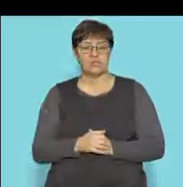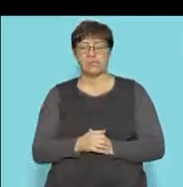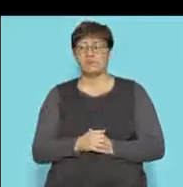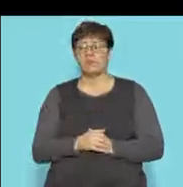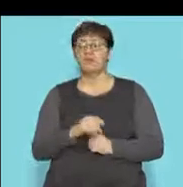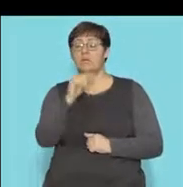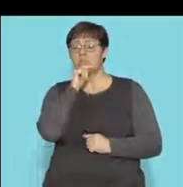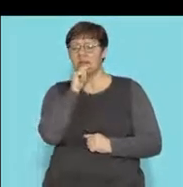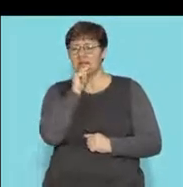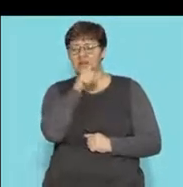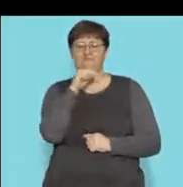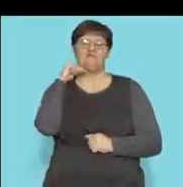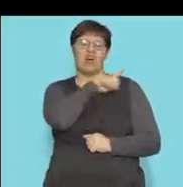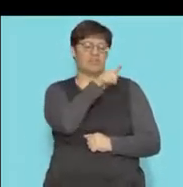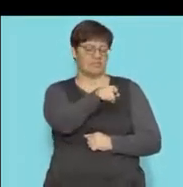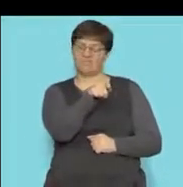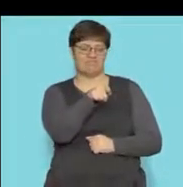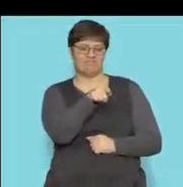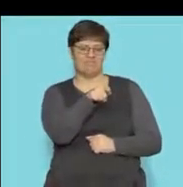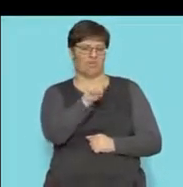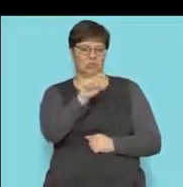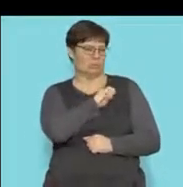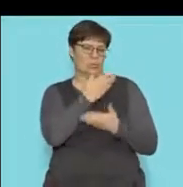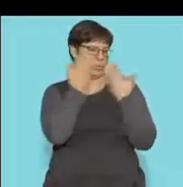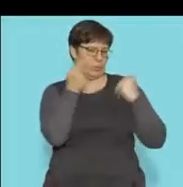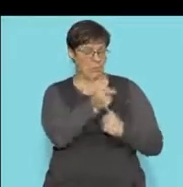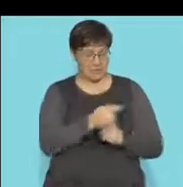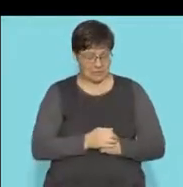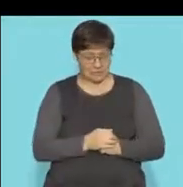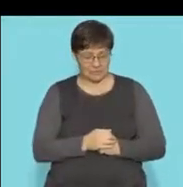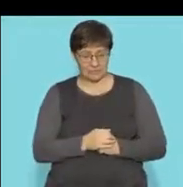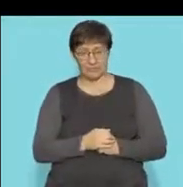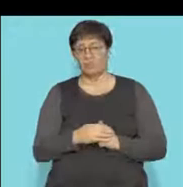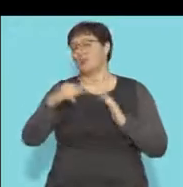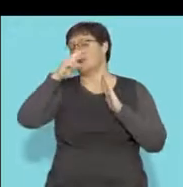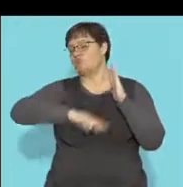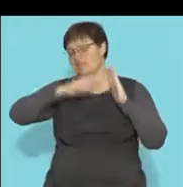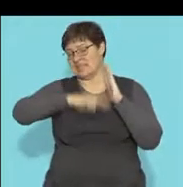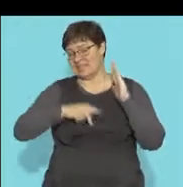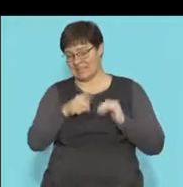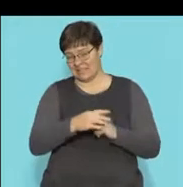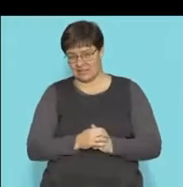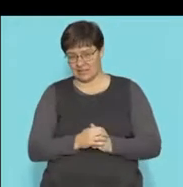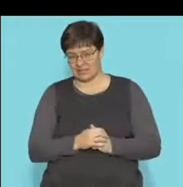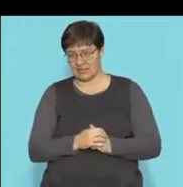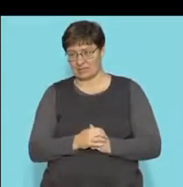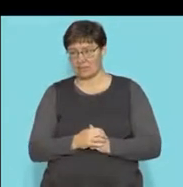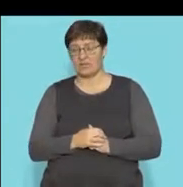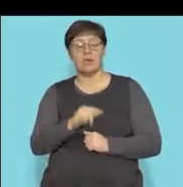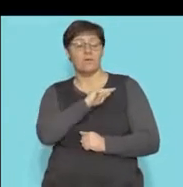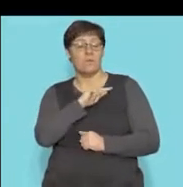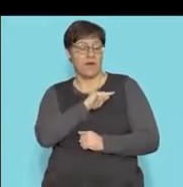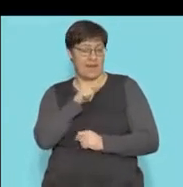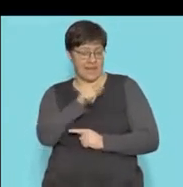we're looking for the statement that is false. Let's read our statements, because